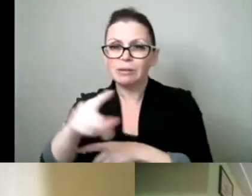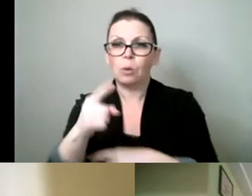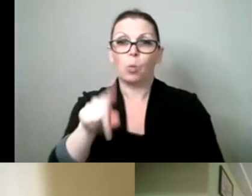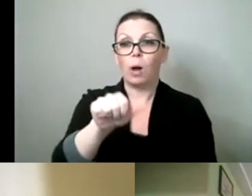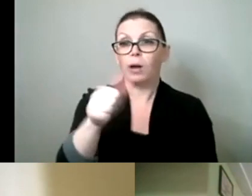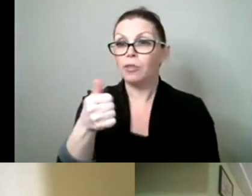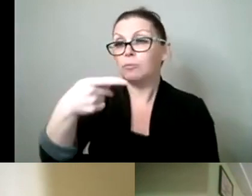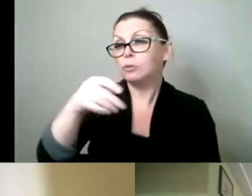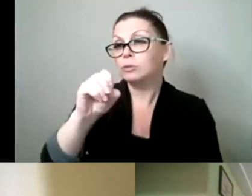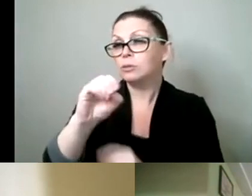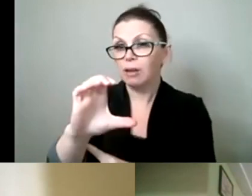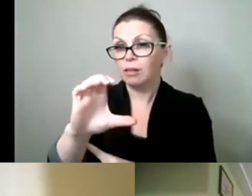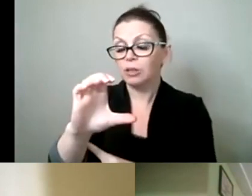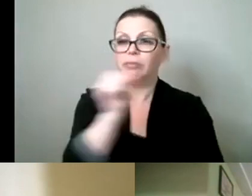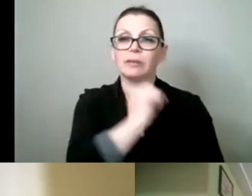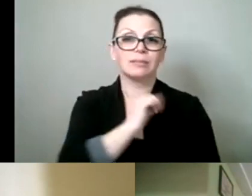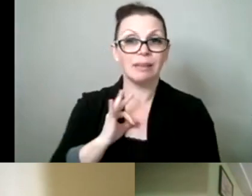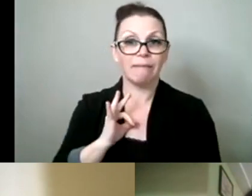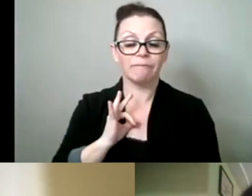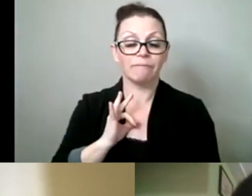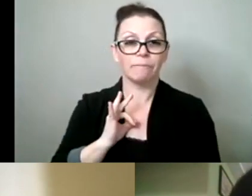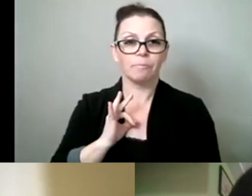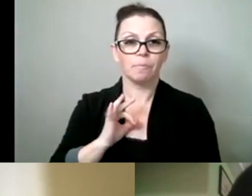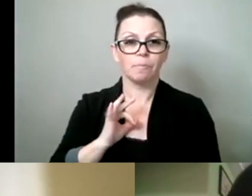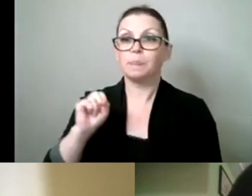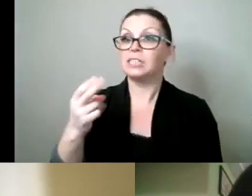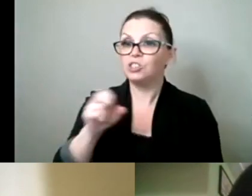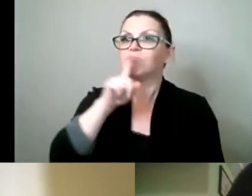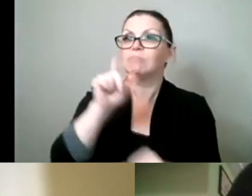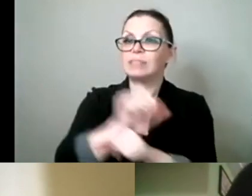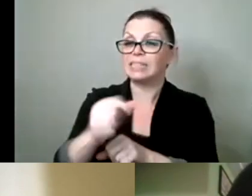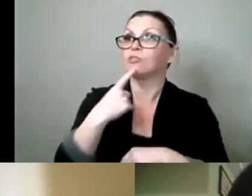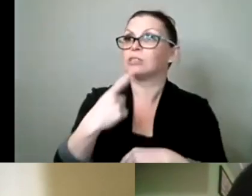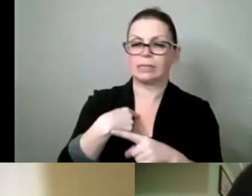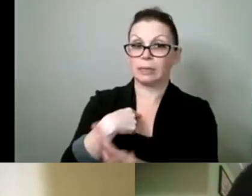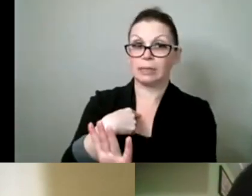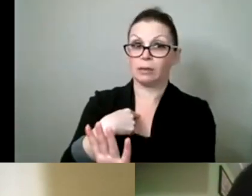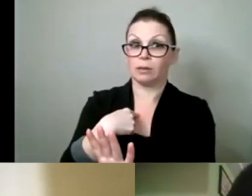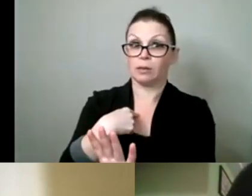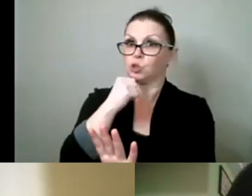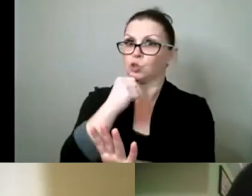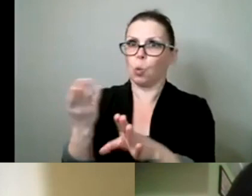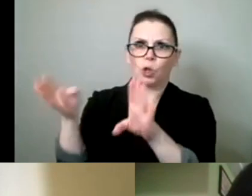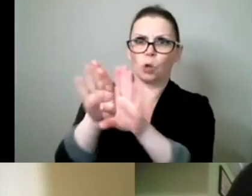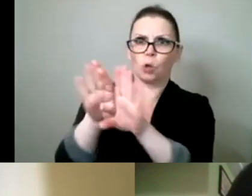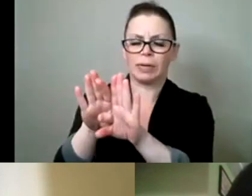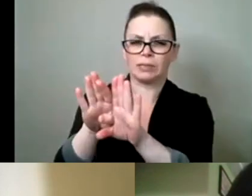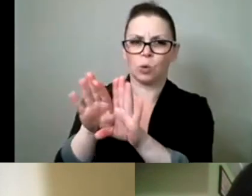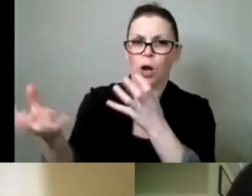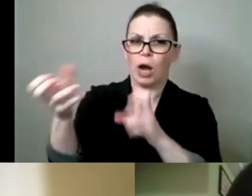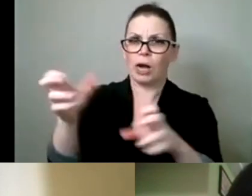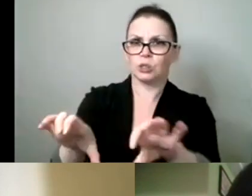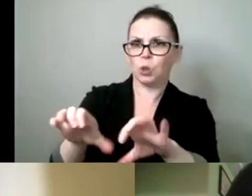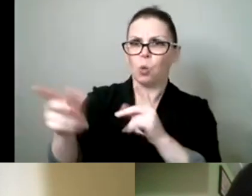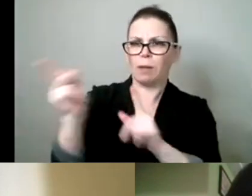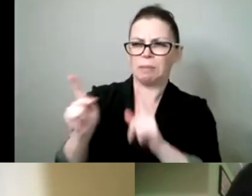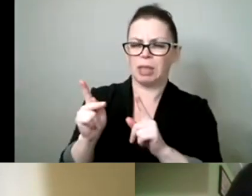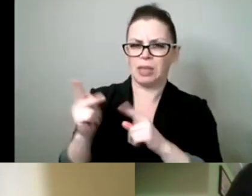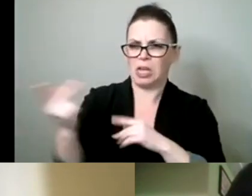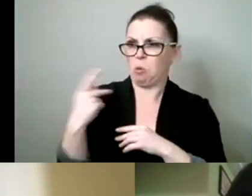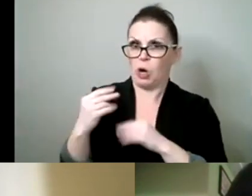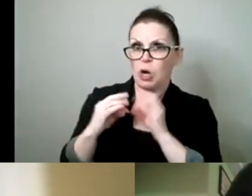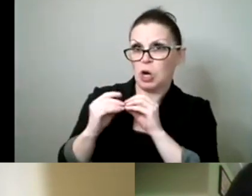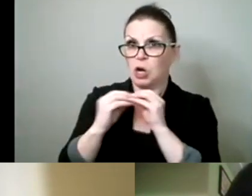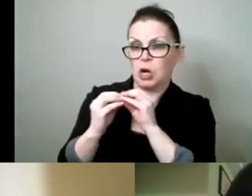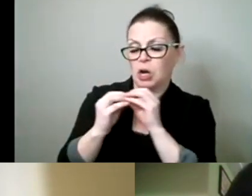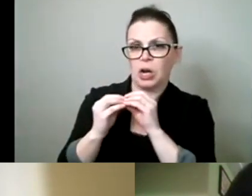person of color on the staff. And she literally said to me, don't close my office door. I don't want them to think we're in here conspiring